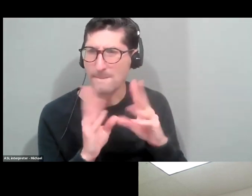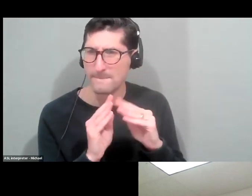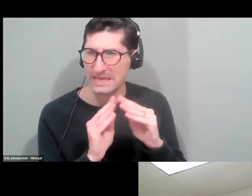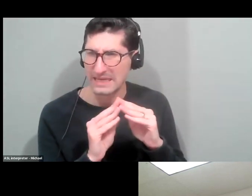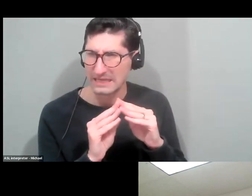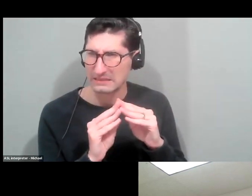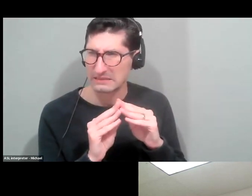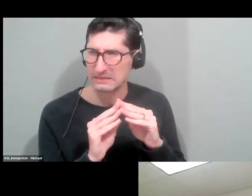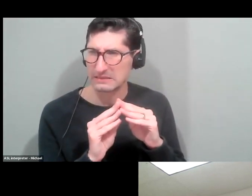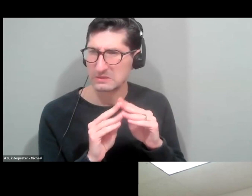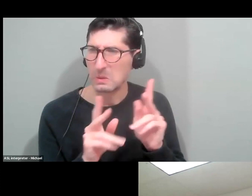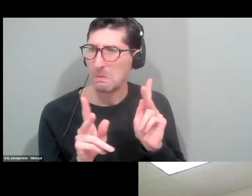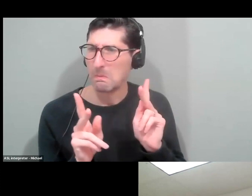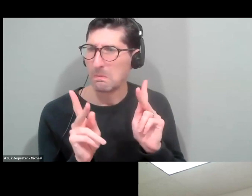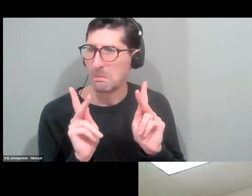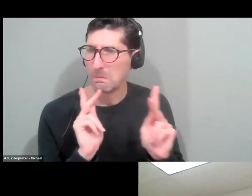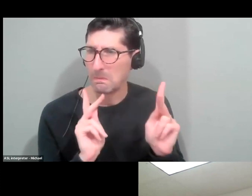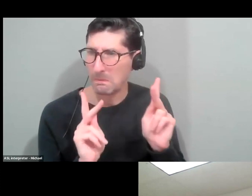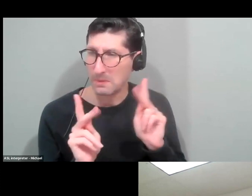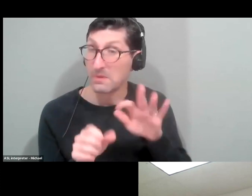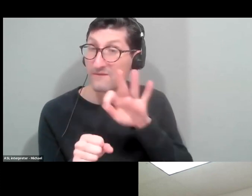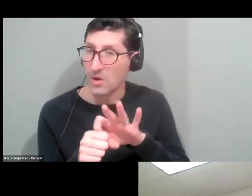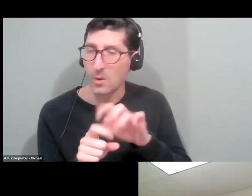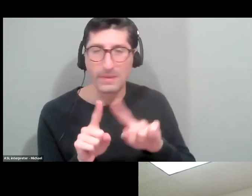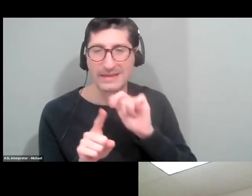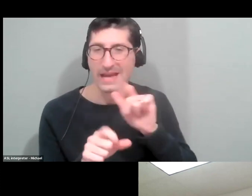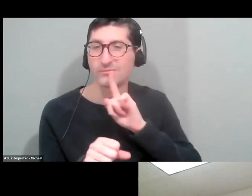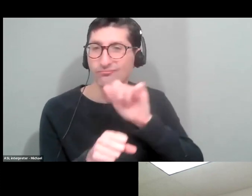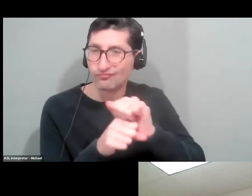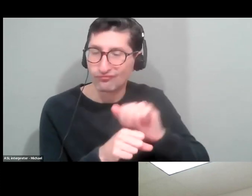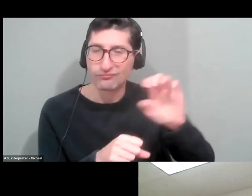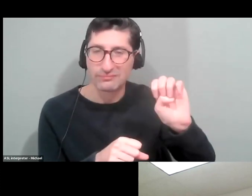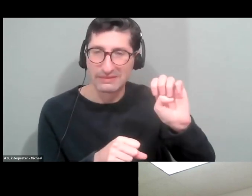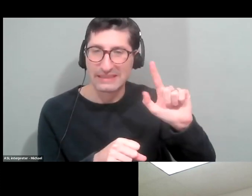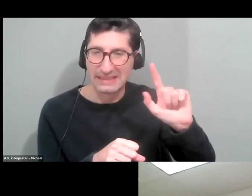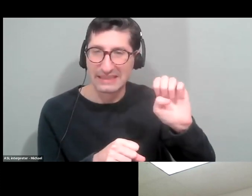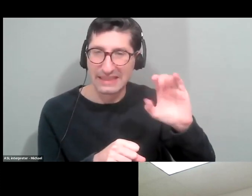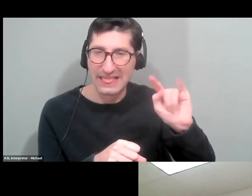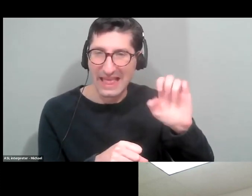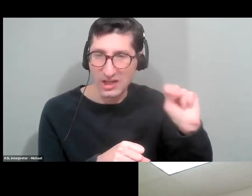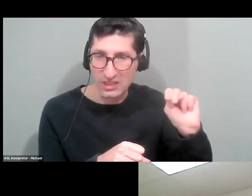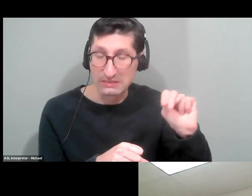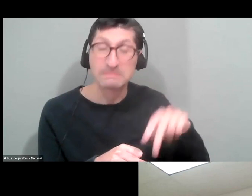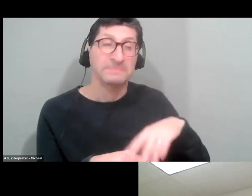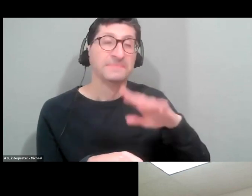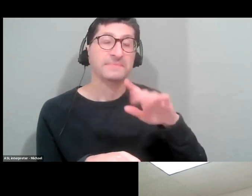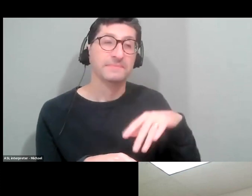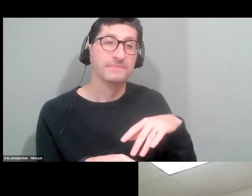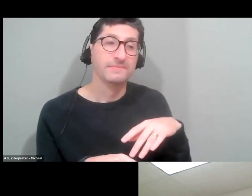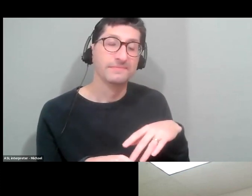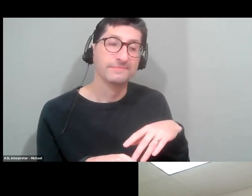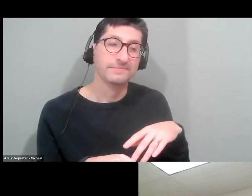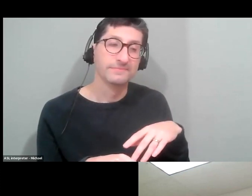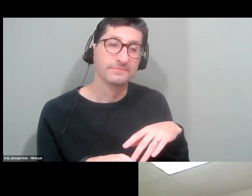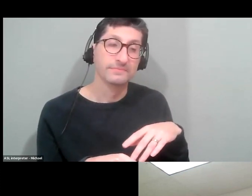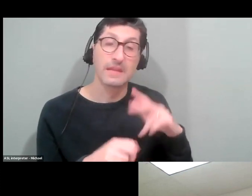my sort of assumption, sort of educated a point on this is that buildings where town meetings are held